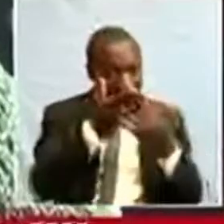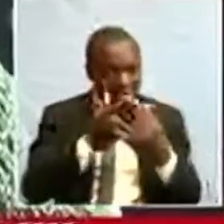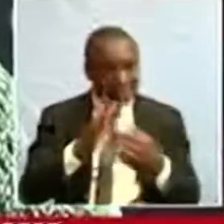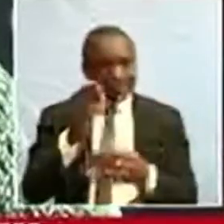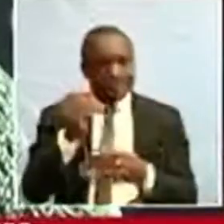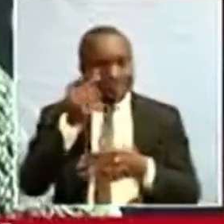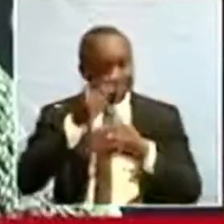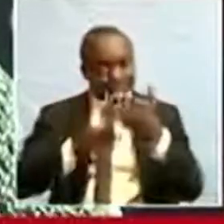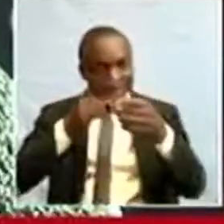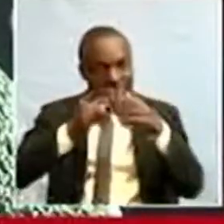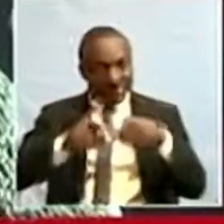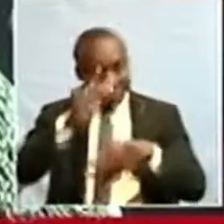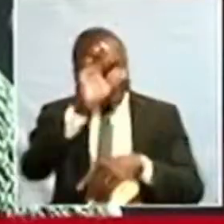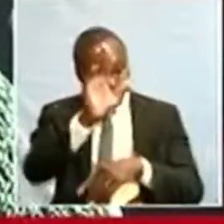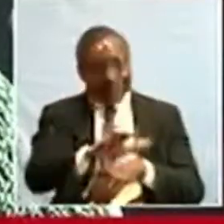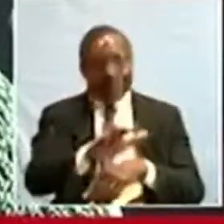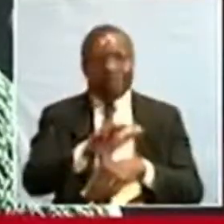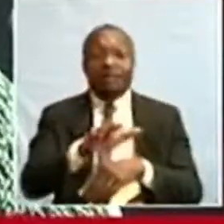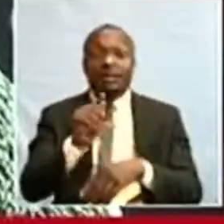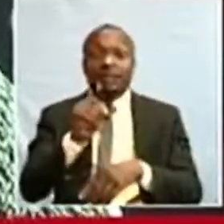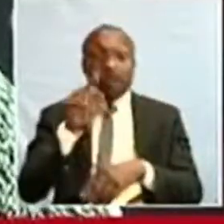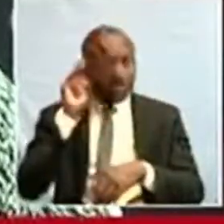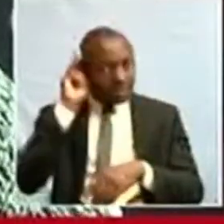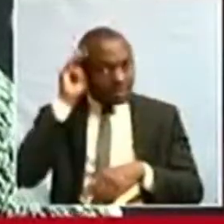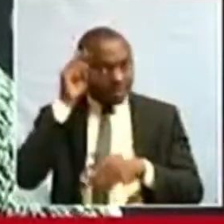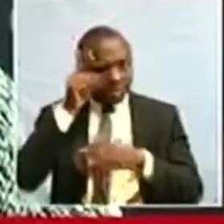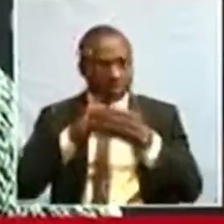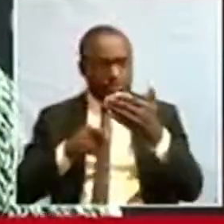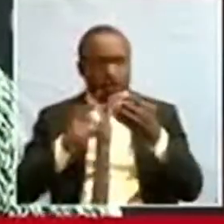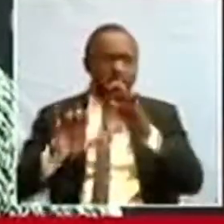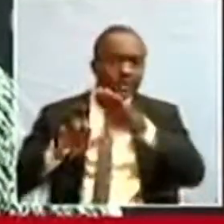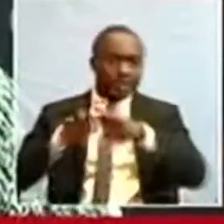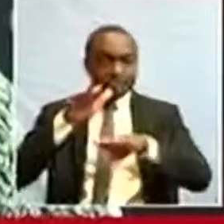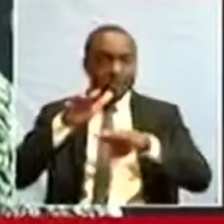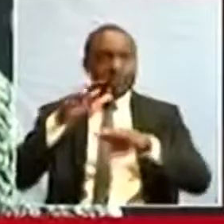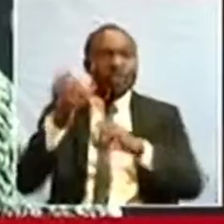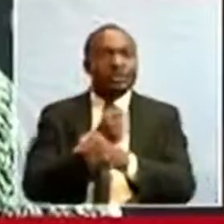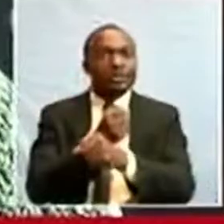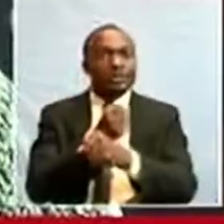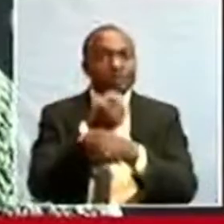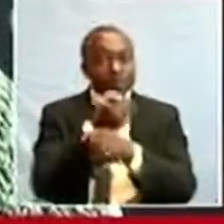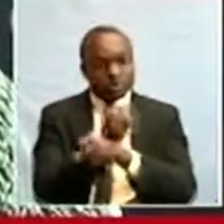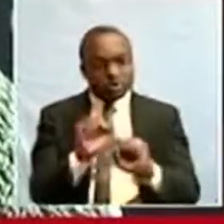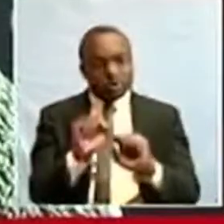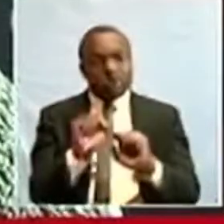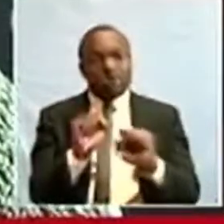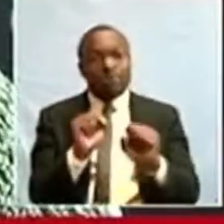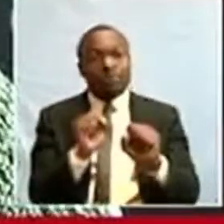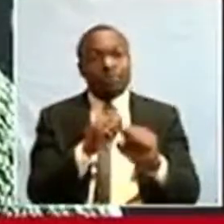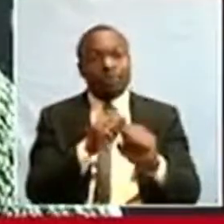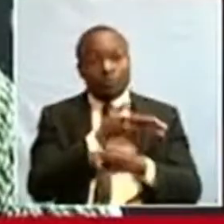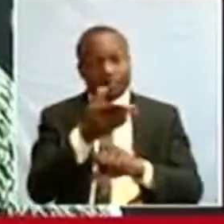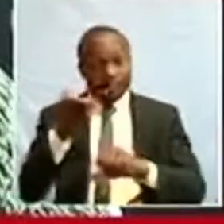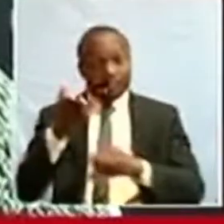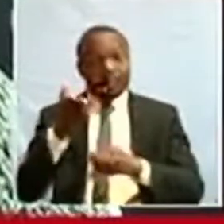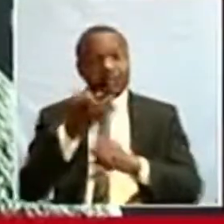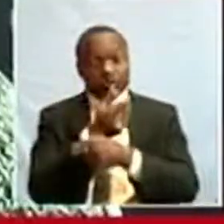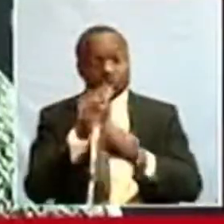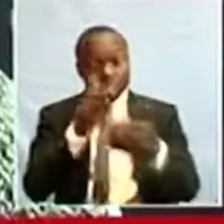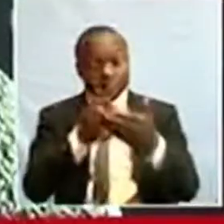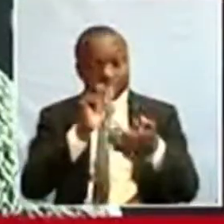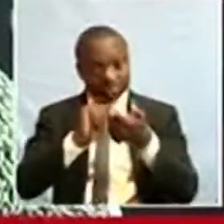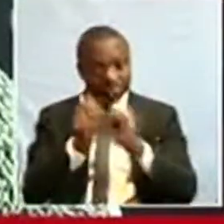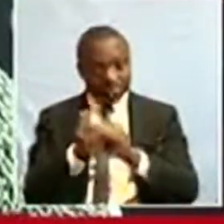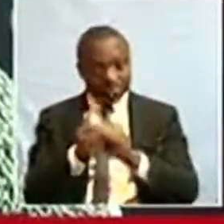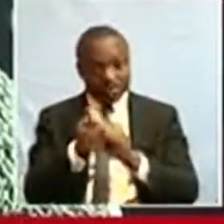what is on the ground. So as a ministry, what steps have you taken to handle such people, those from the ministry and also